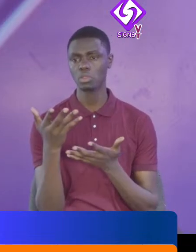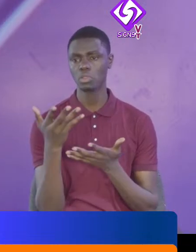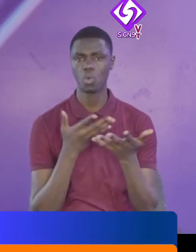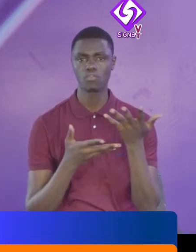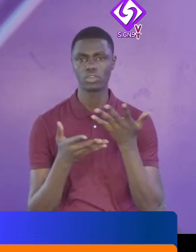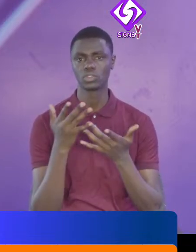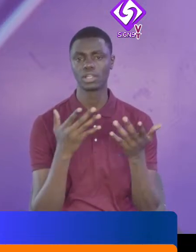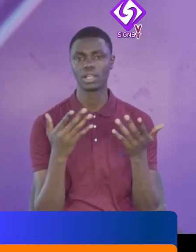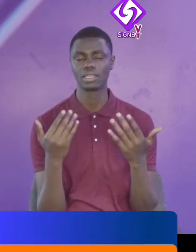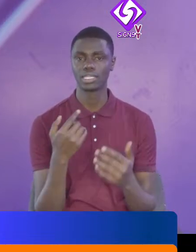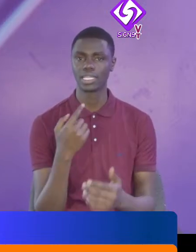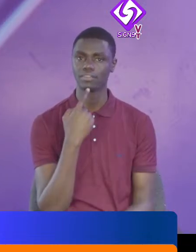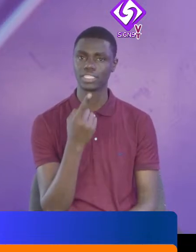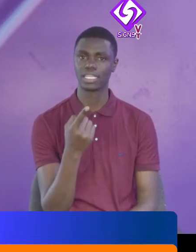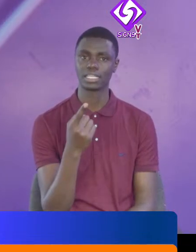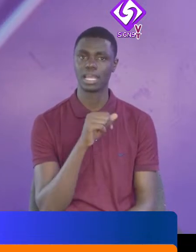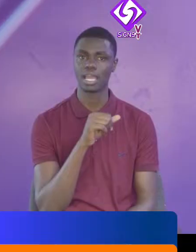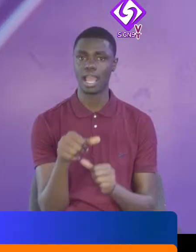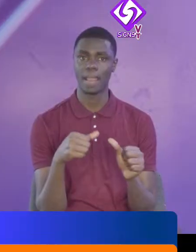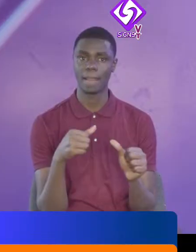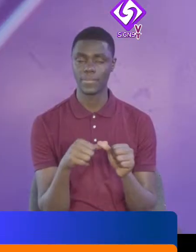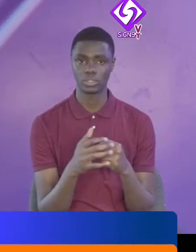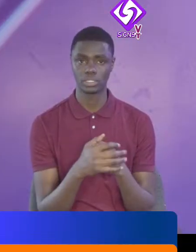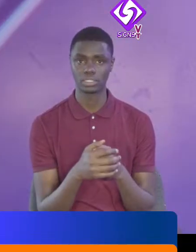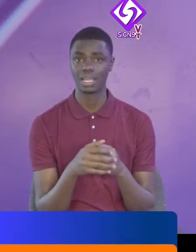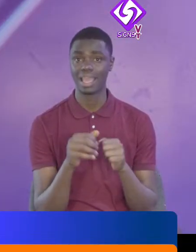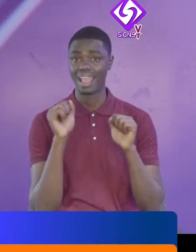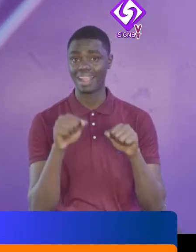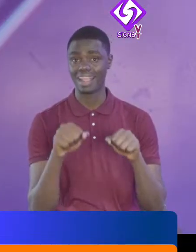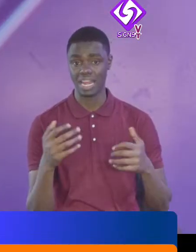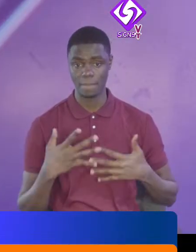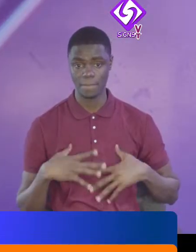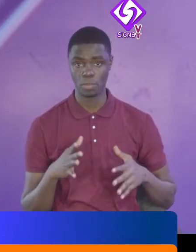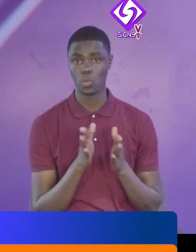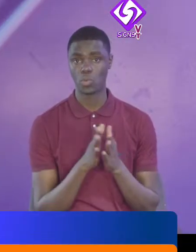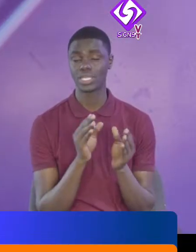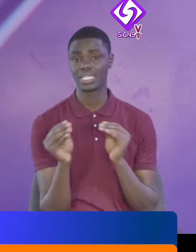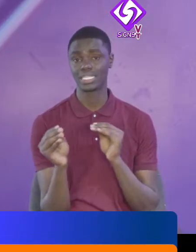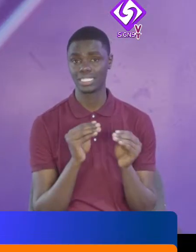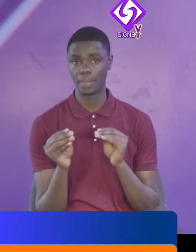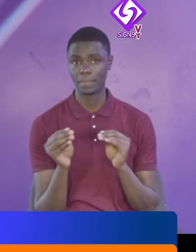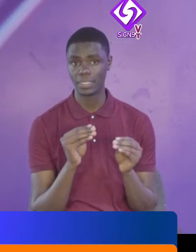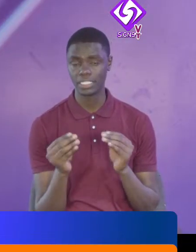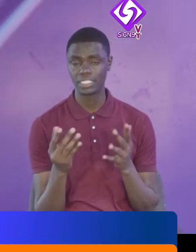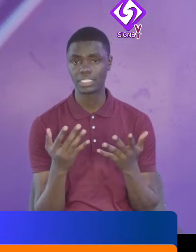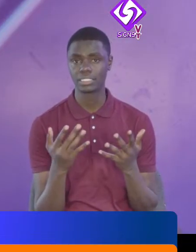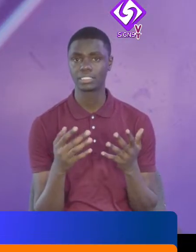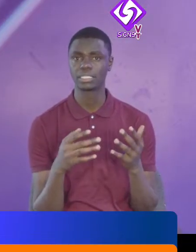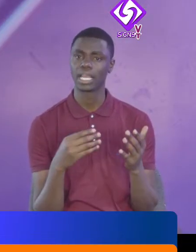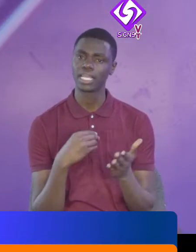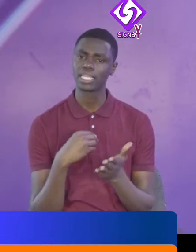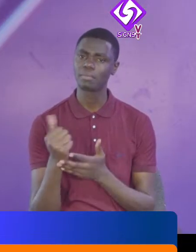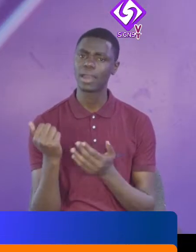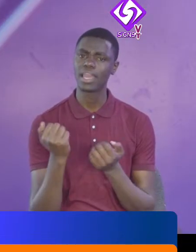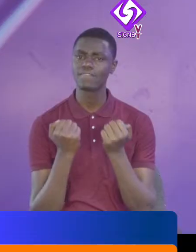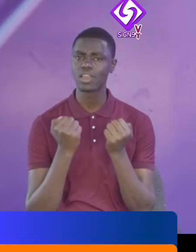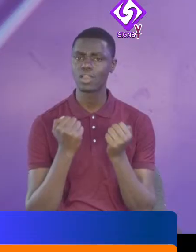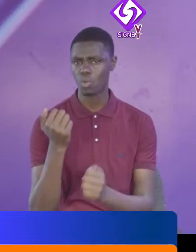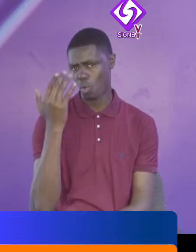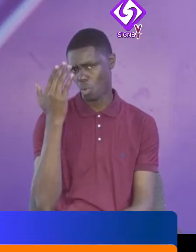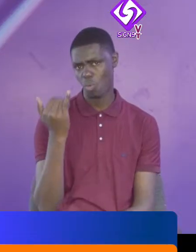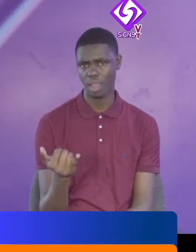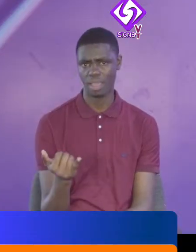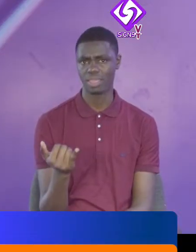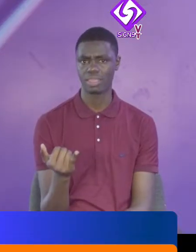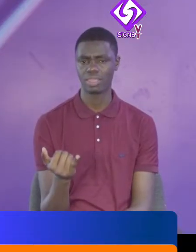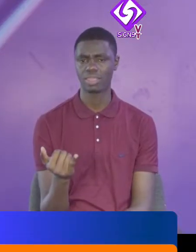had hinted about. Can persons with disabilities even afford these vehicles? Because